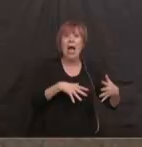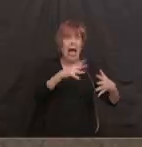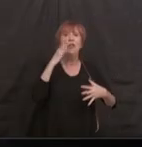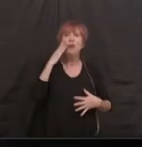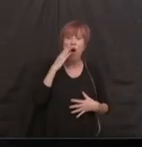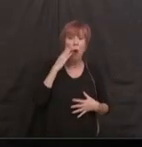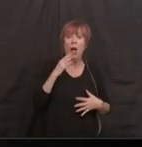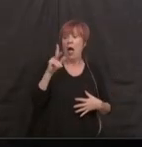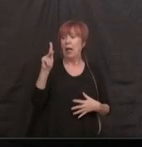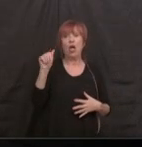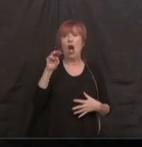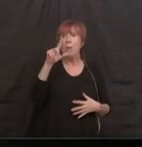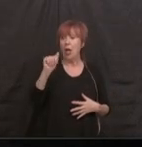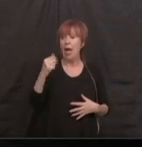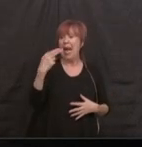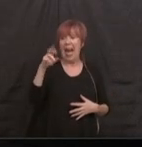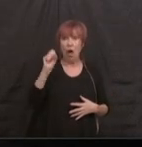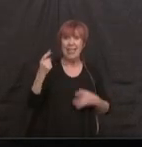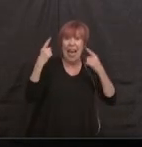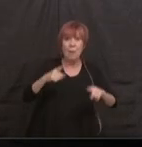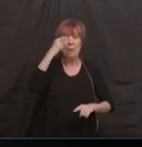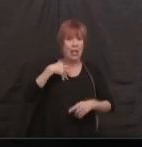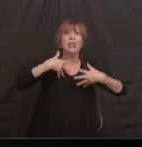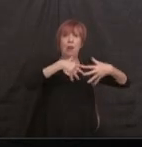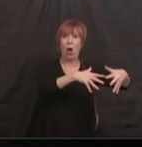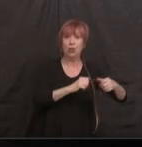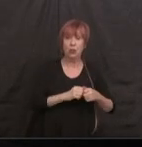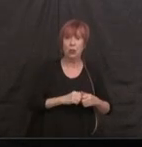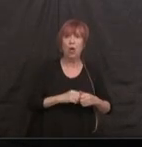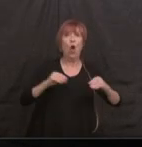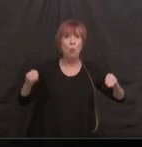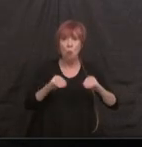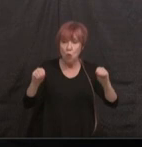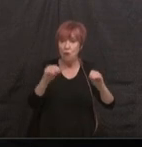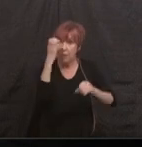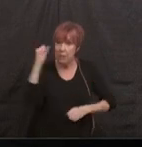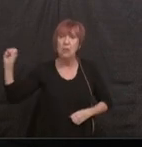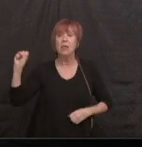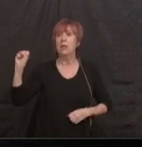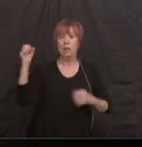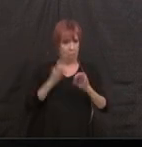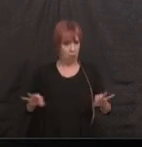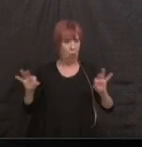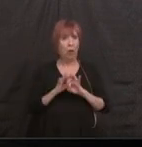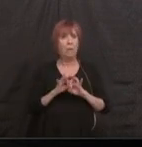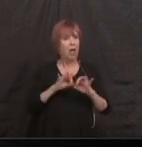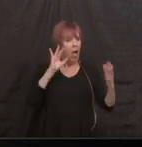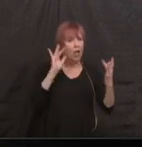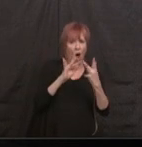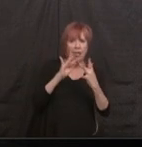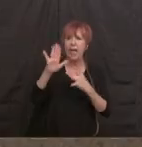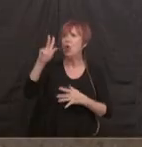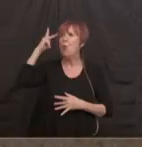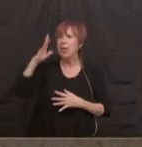women and men in the streets. Movements matter. Contacting your legislators, your parliamentarians,